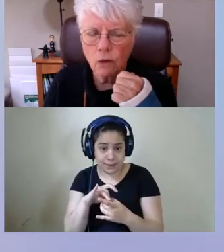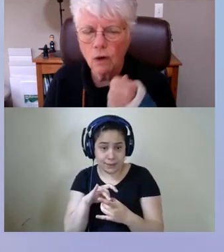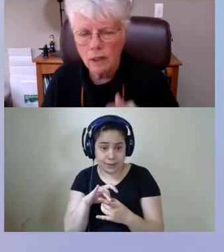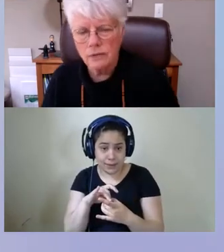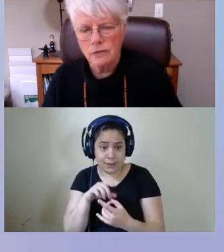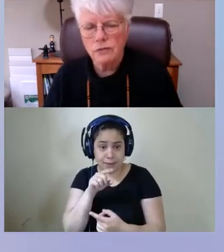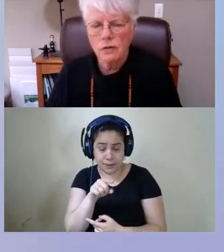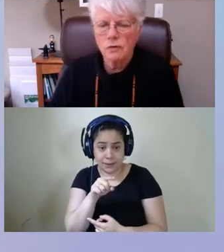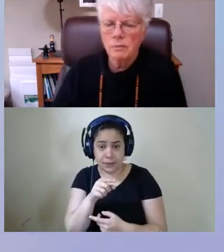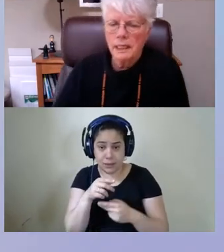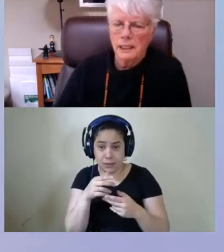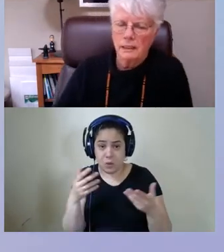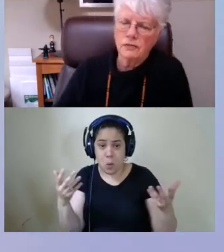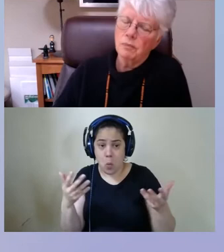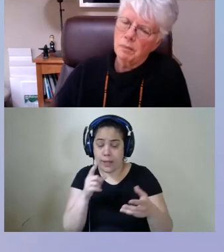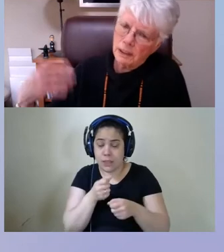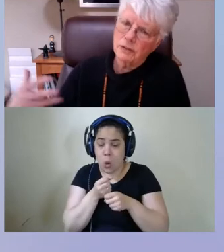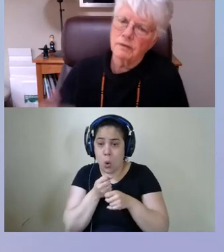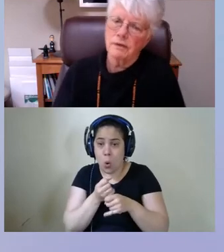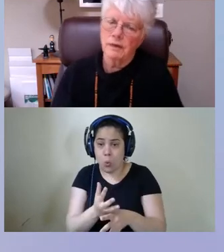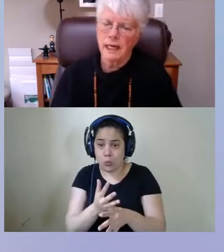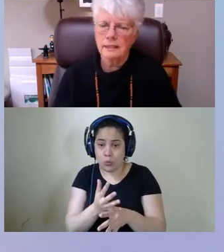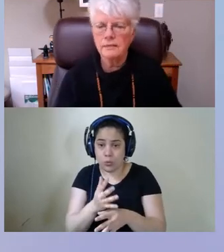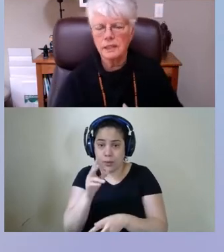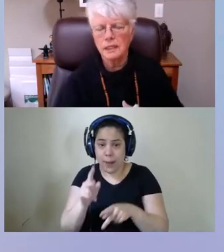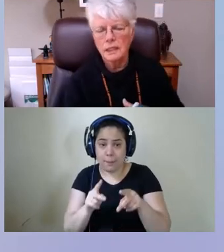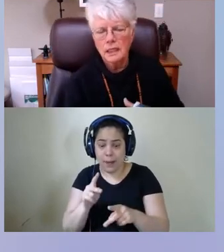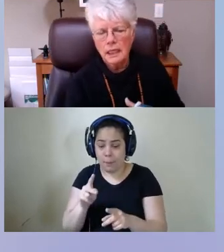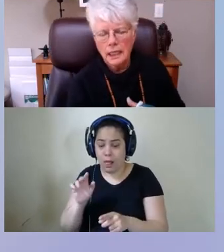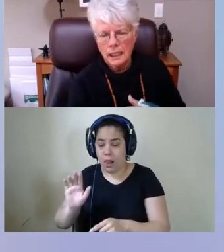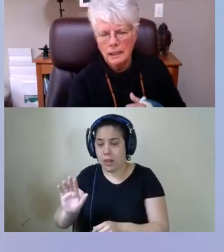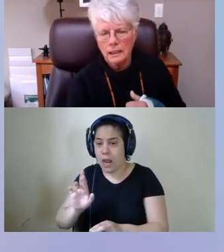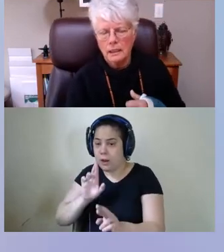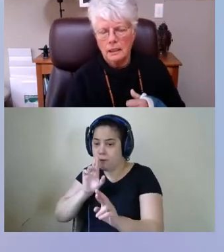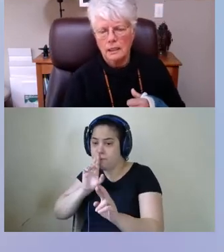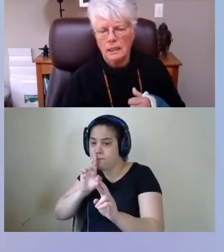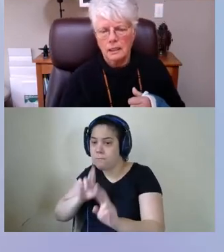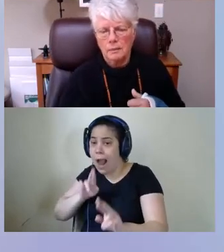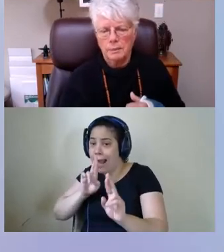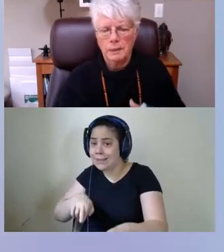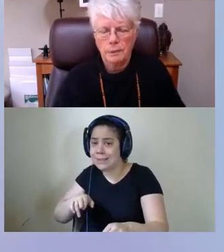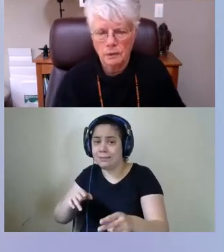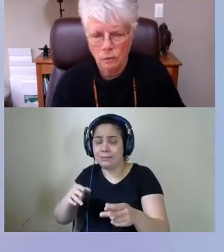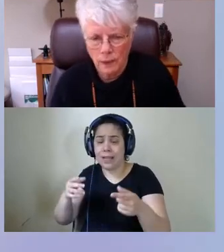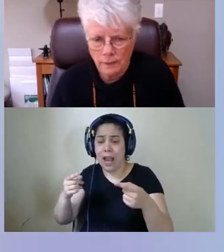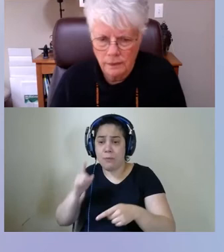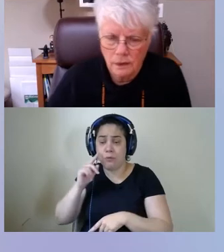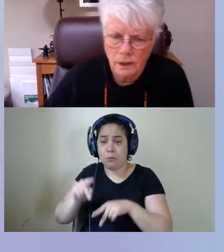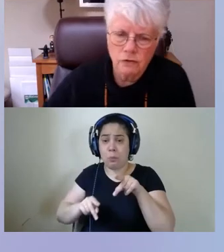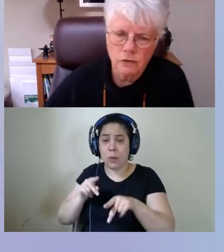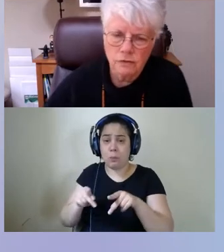what causes so much of the reactivity in people